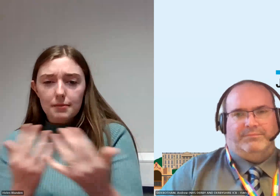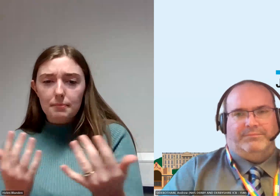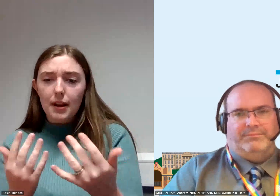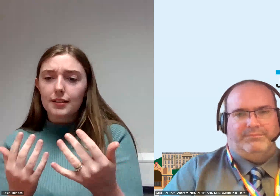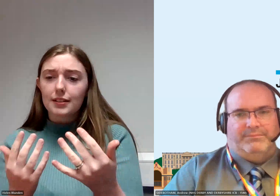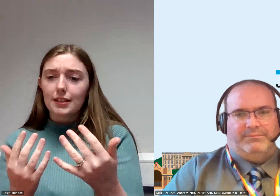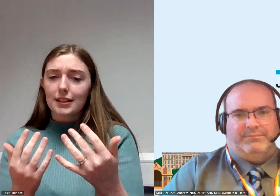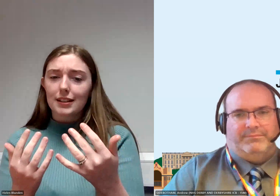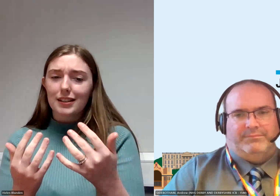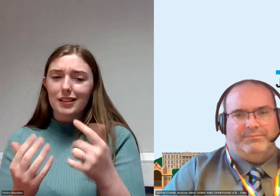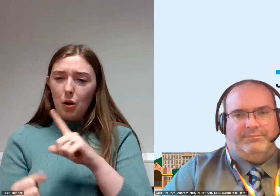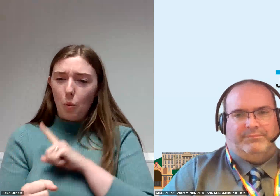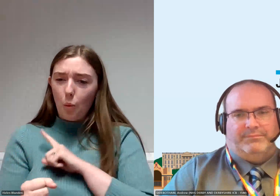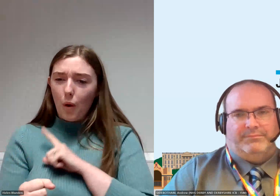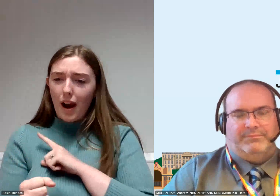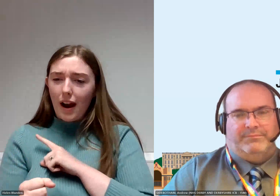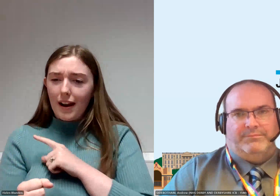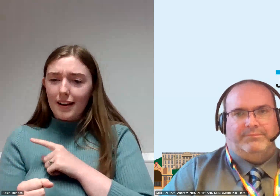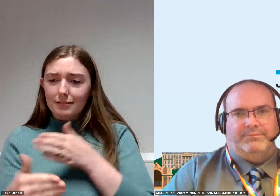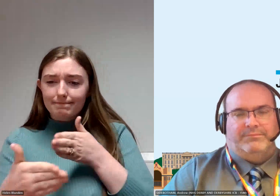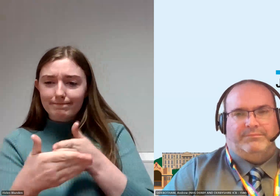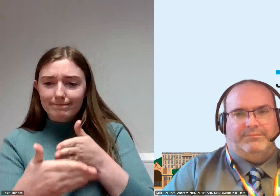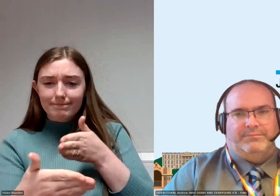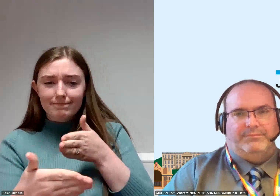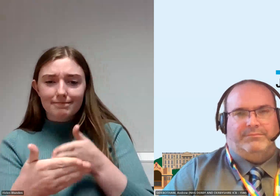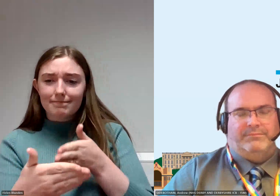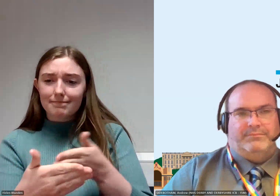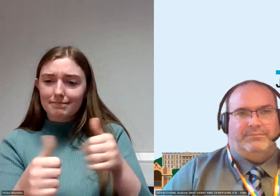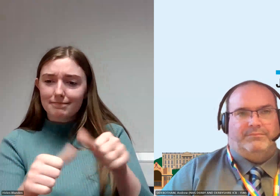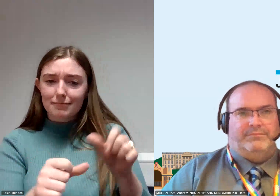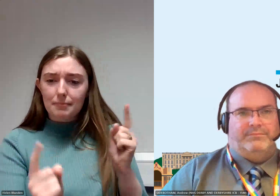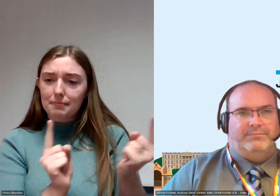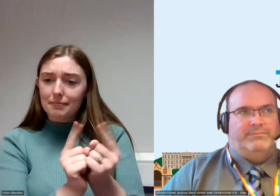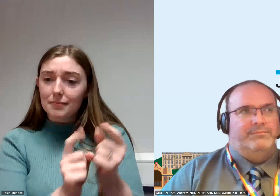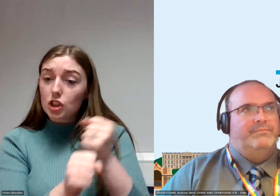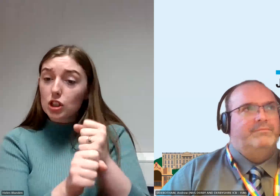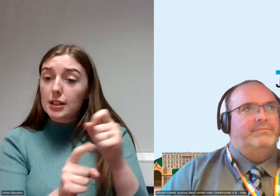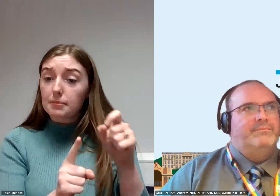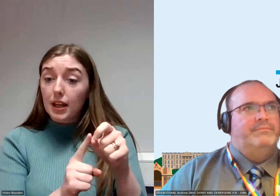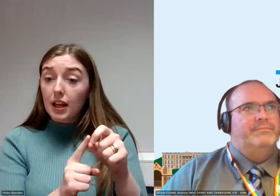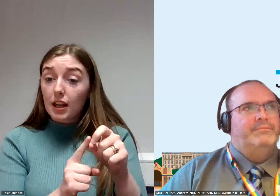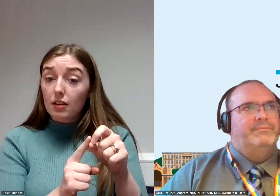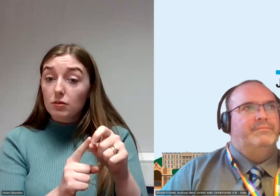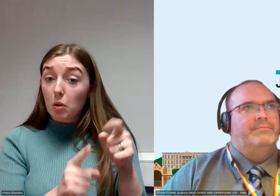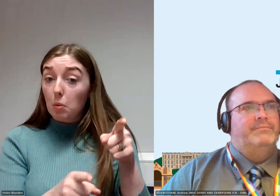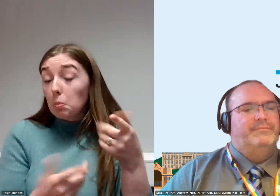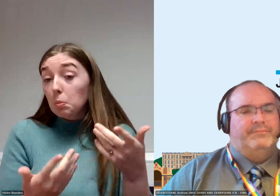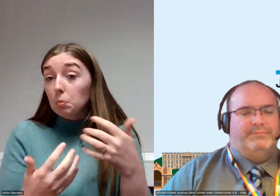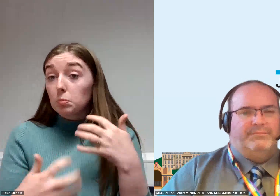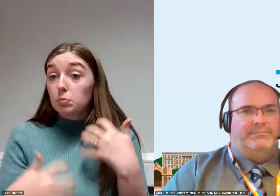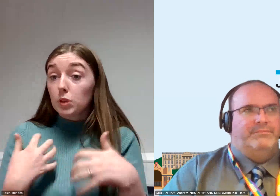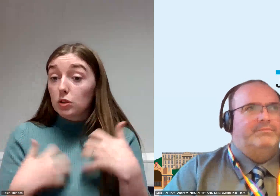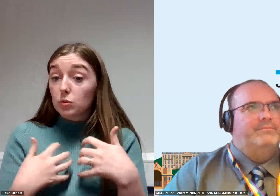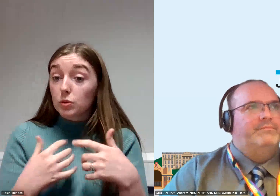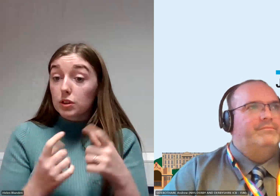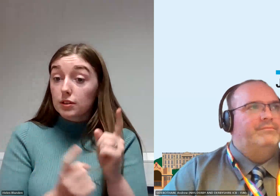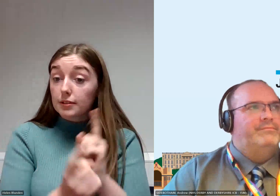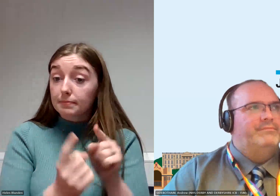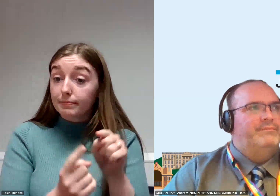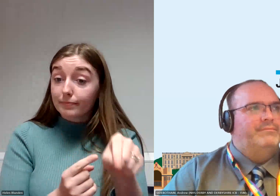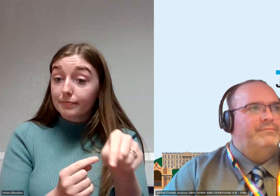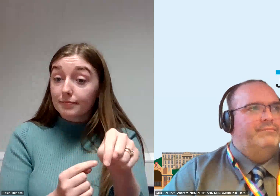difficulty getting to one of those appointments. So there's something in there for everybody. So thank you very much everybody